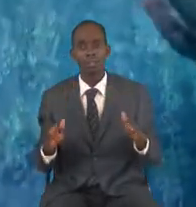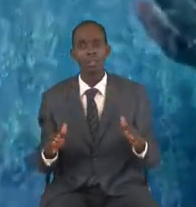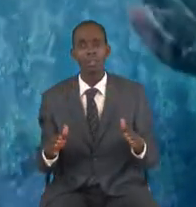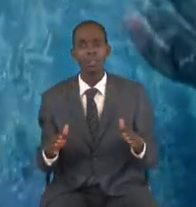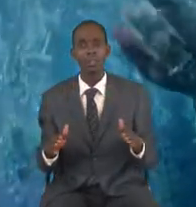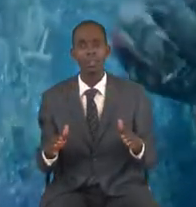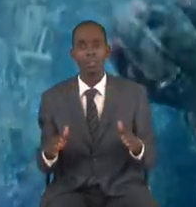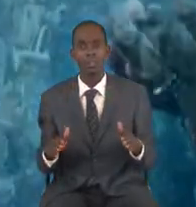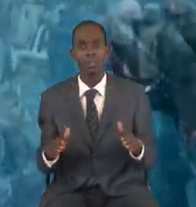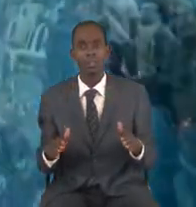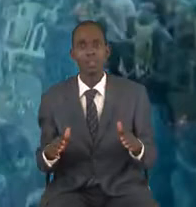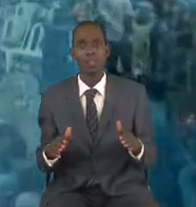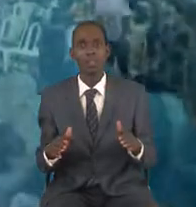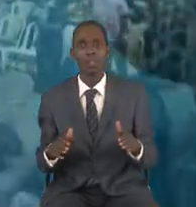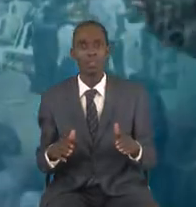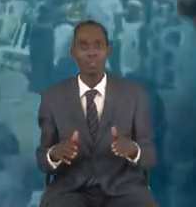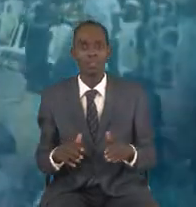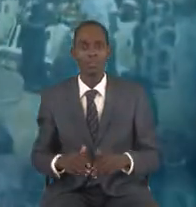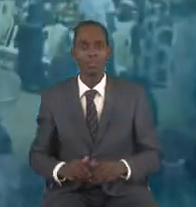sanctuary.